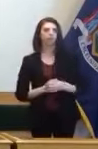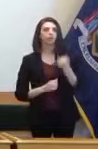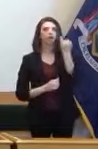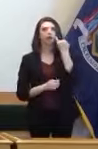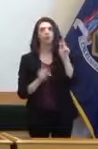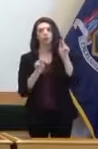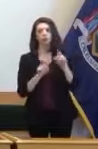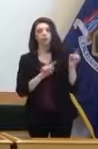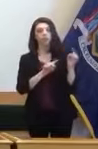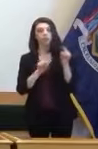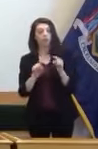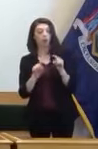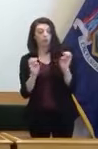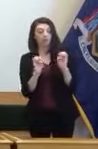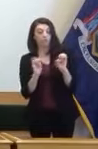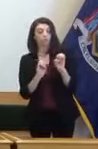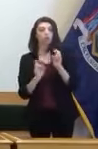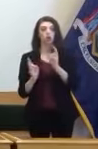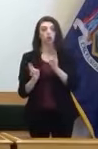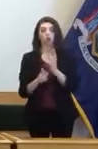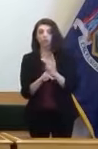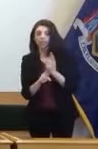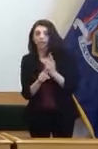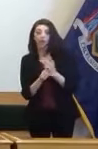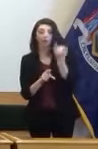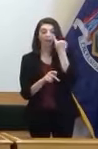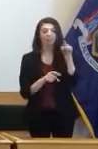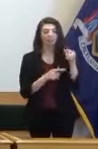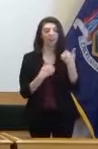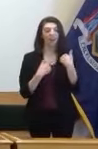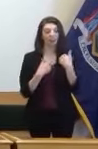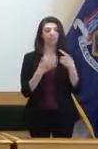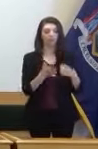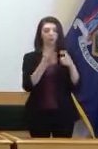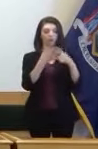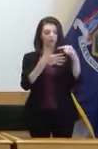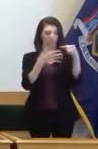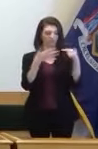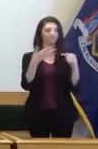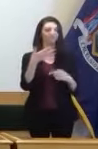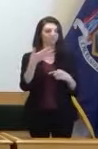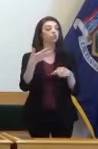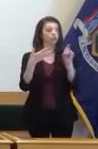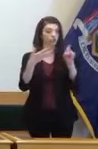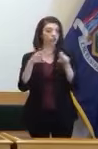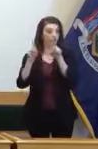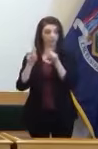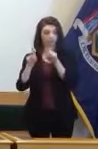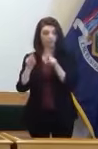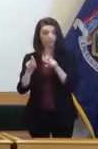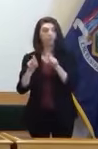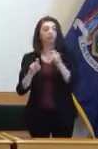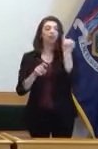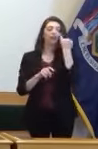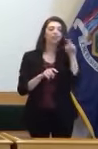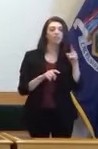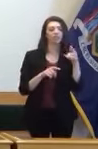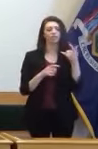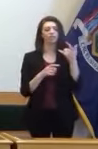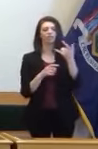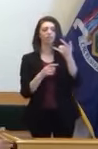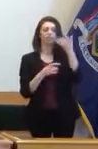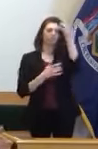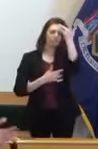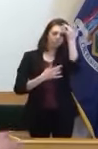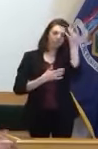department urgently and they meet the criteria for testing, then they would be tested. But if they have mild to moderate illness, they may be